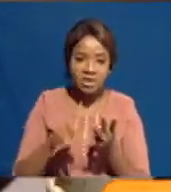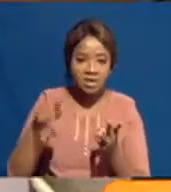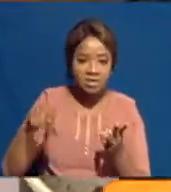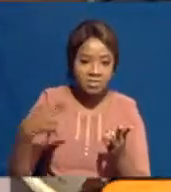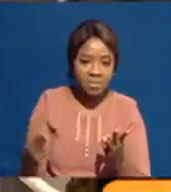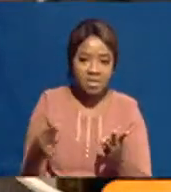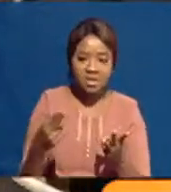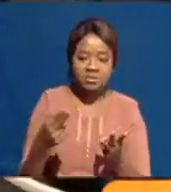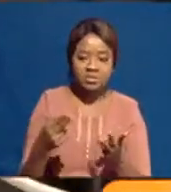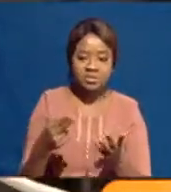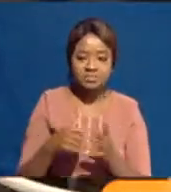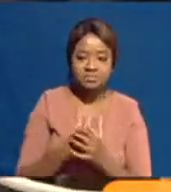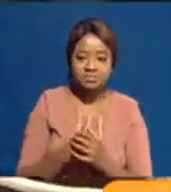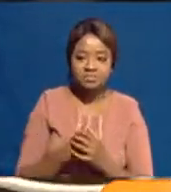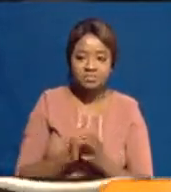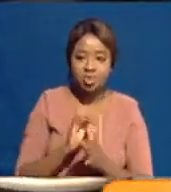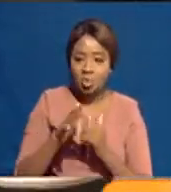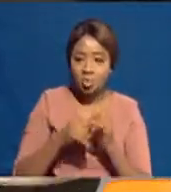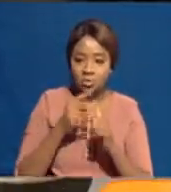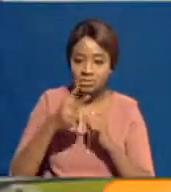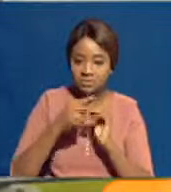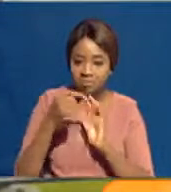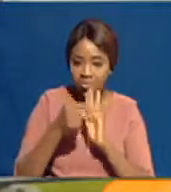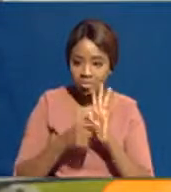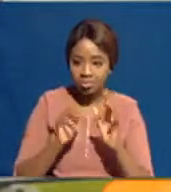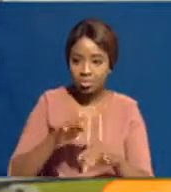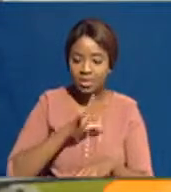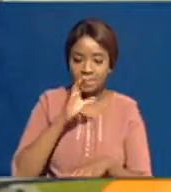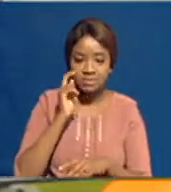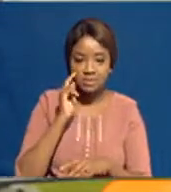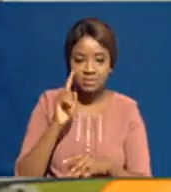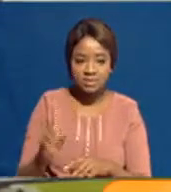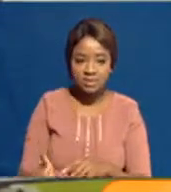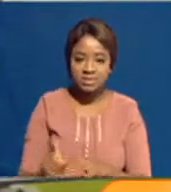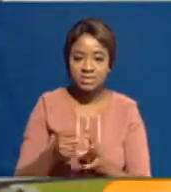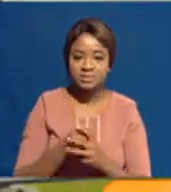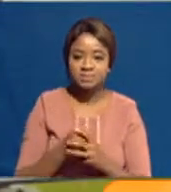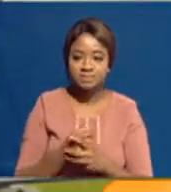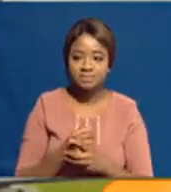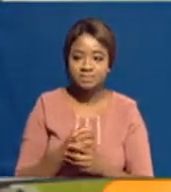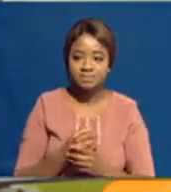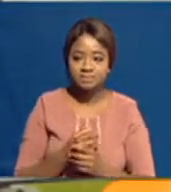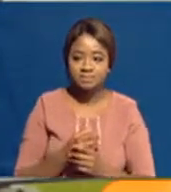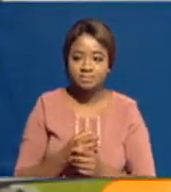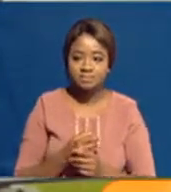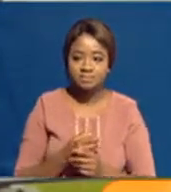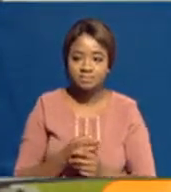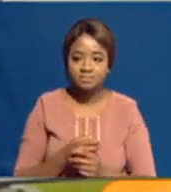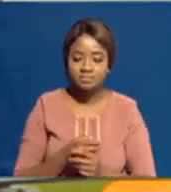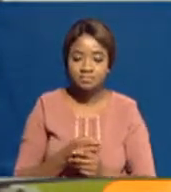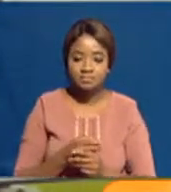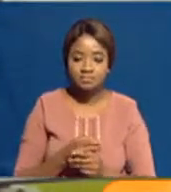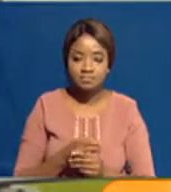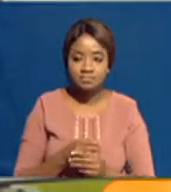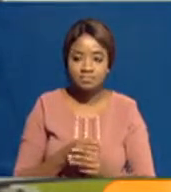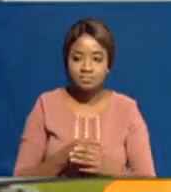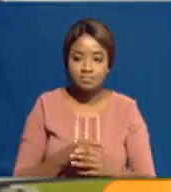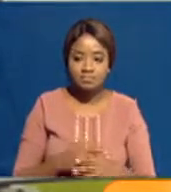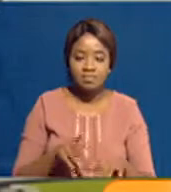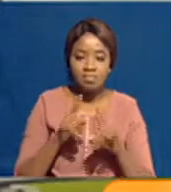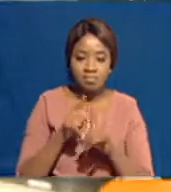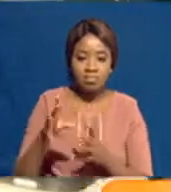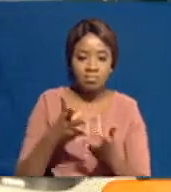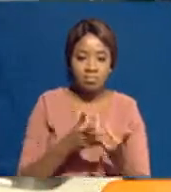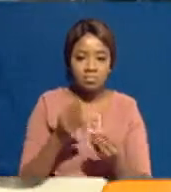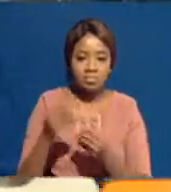7 parameters you can instantly derive. But best part is it's very portable. Just recharge the battery like your smartphone and easy to